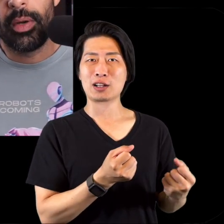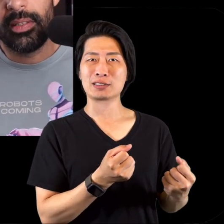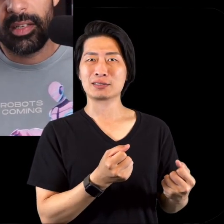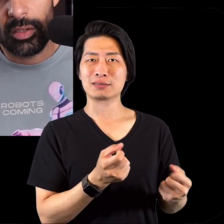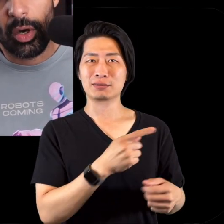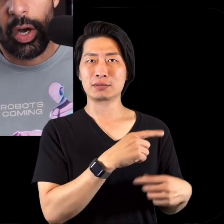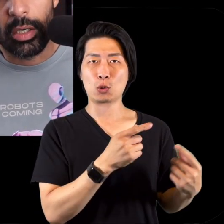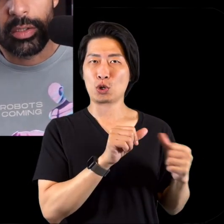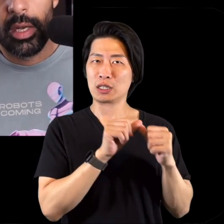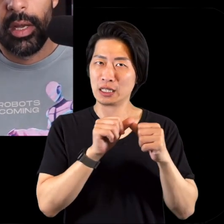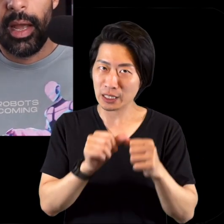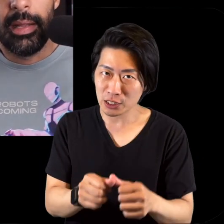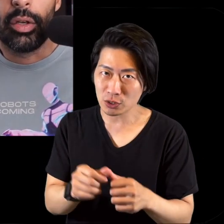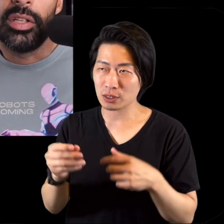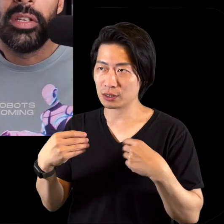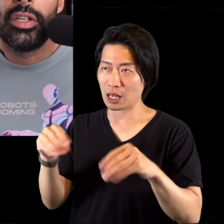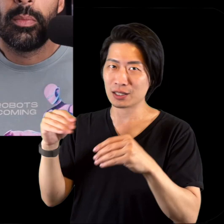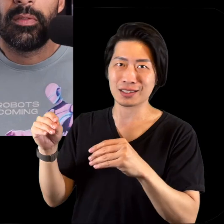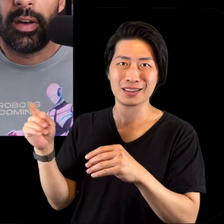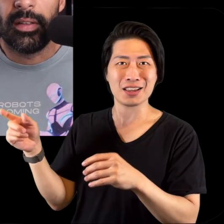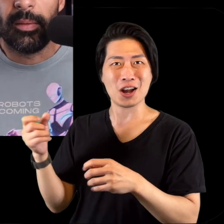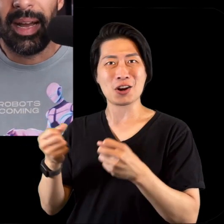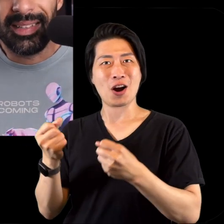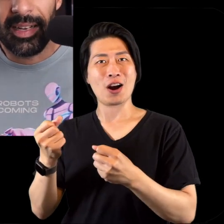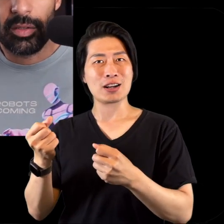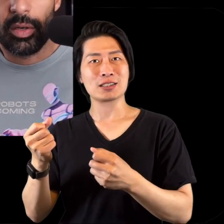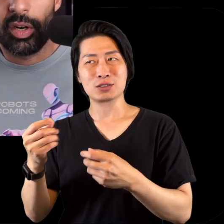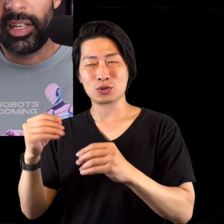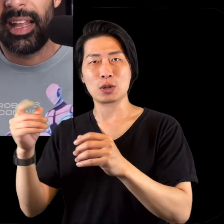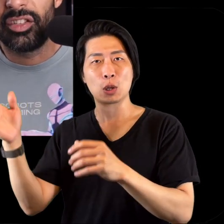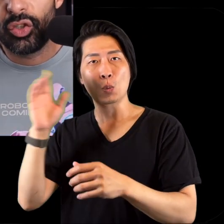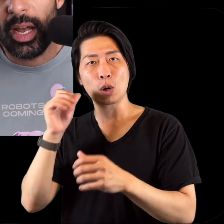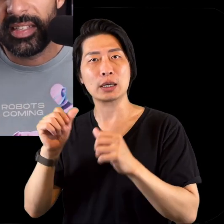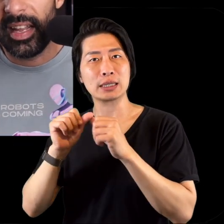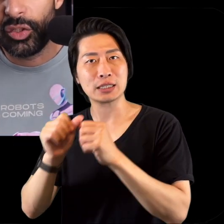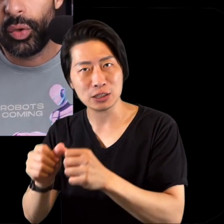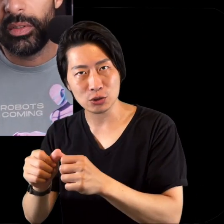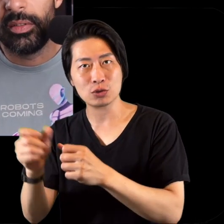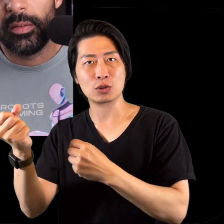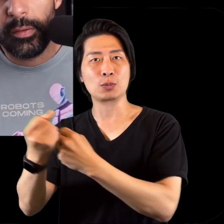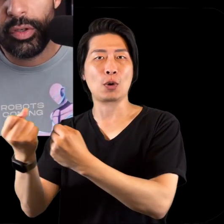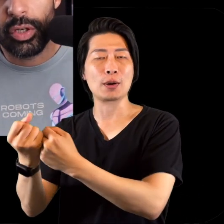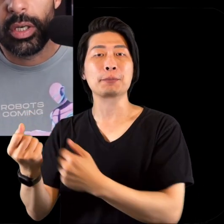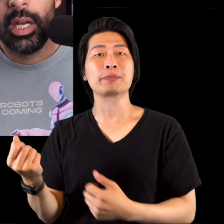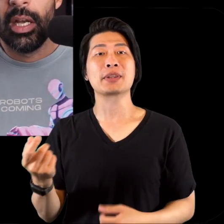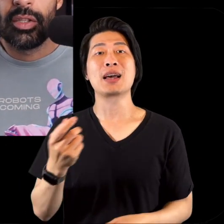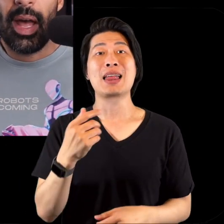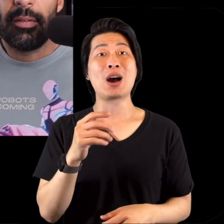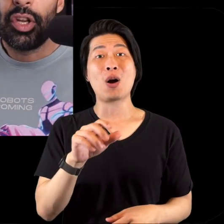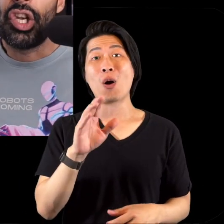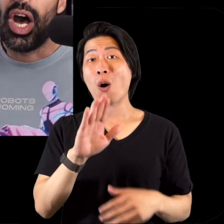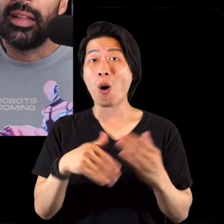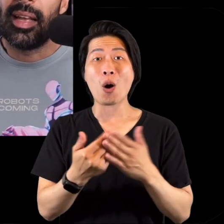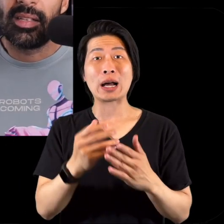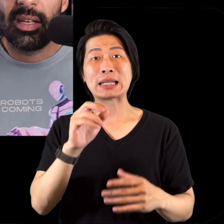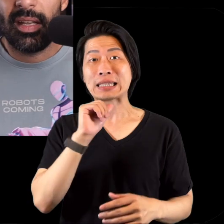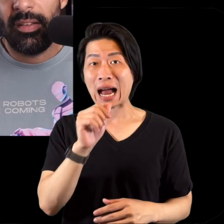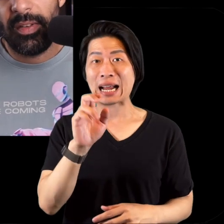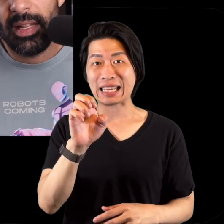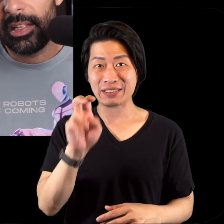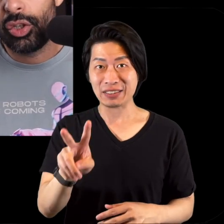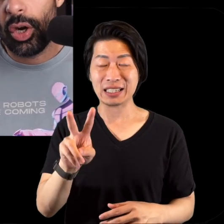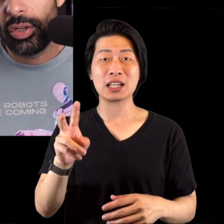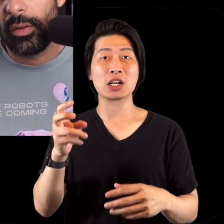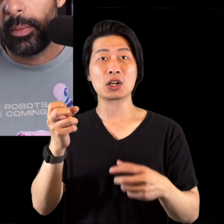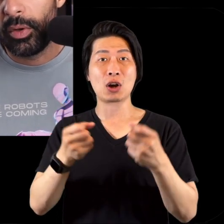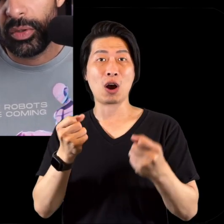the current Tesla cars, and they'll continue to be funded by Tesla cars as they get sold into the future. So every non-Tesla